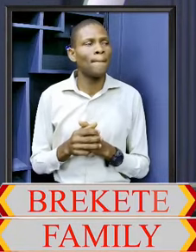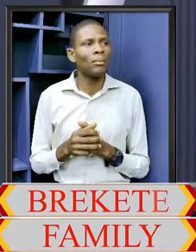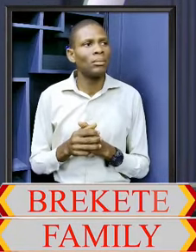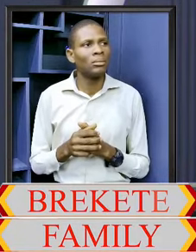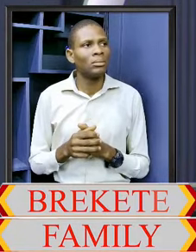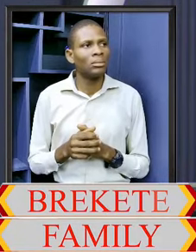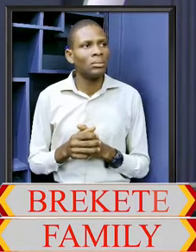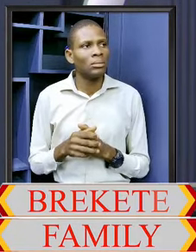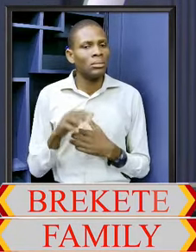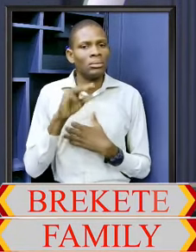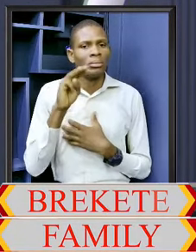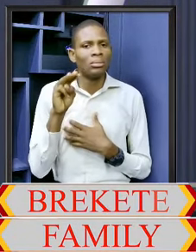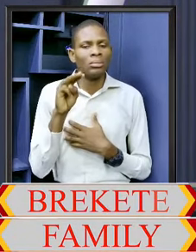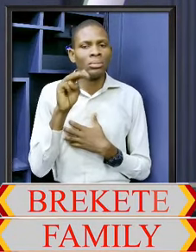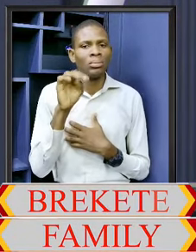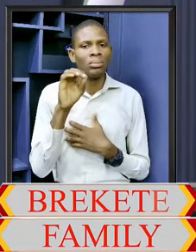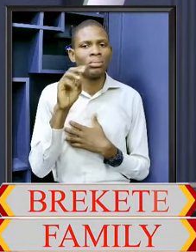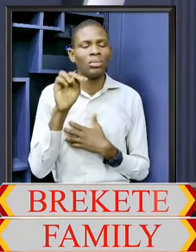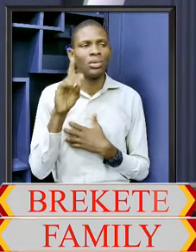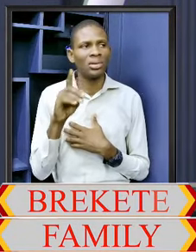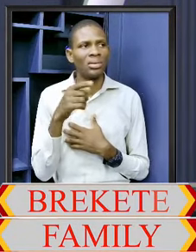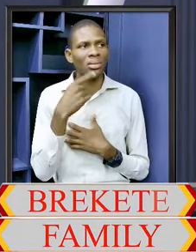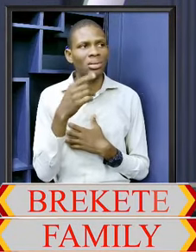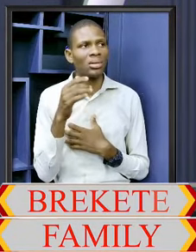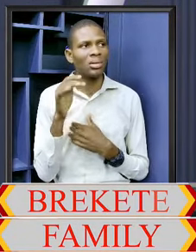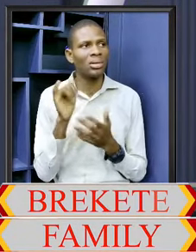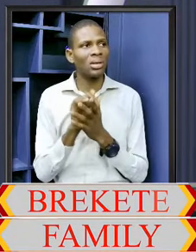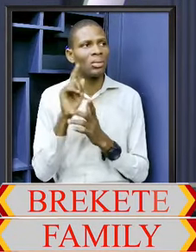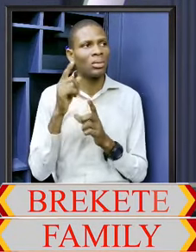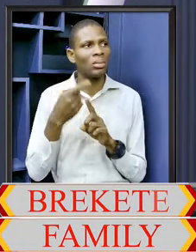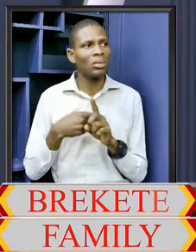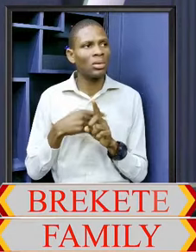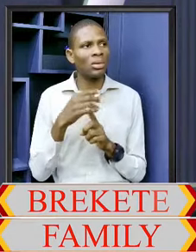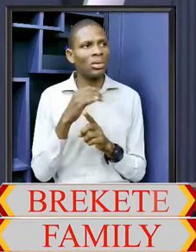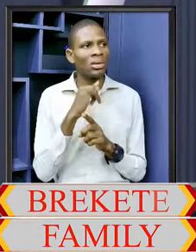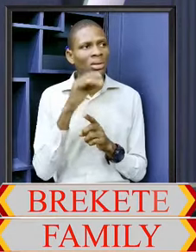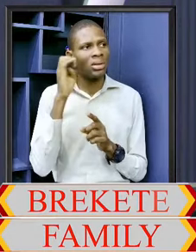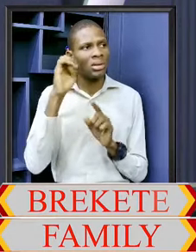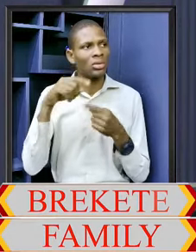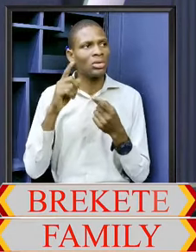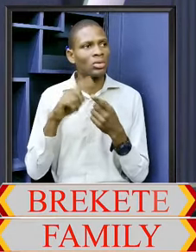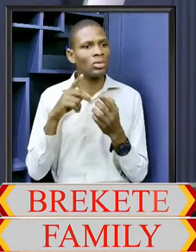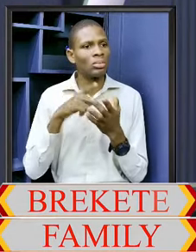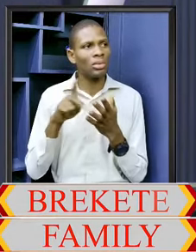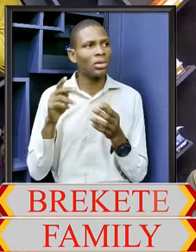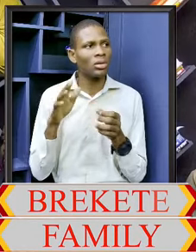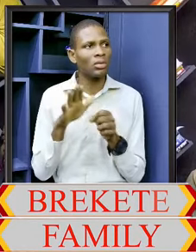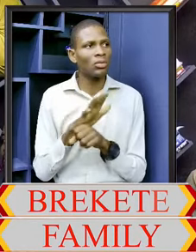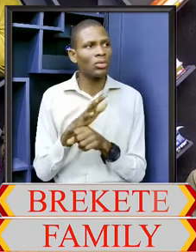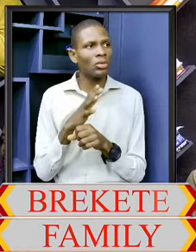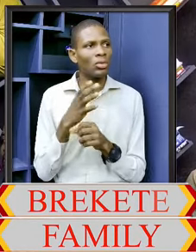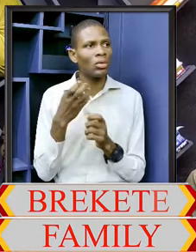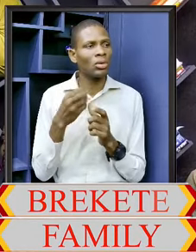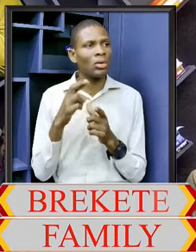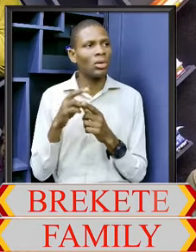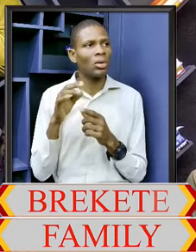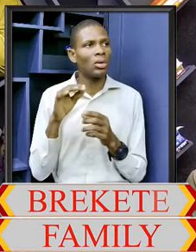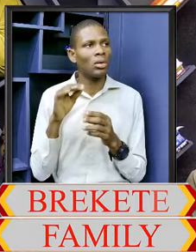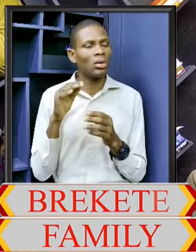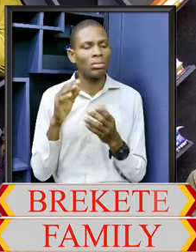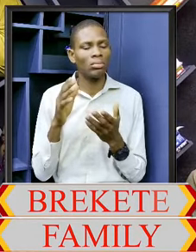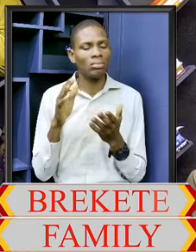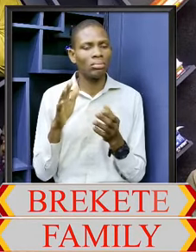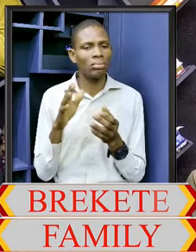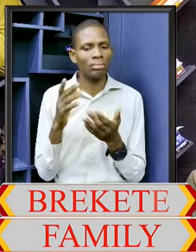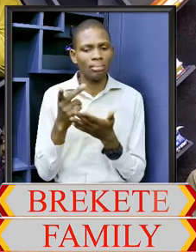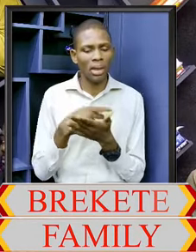okay, Monday Cyprian Appa say that 1 month, is he going to pay full or installment? Now full